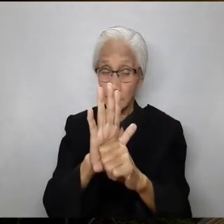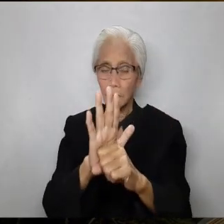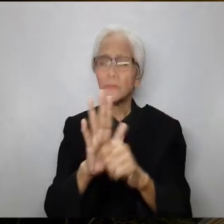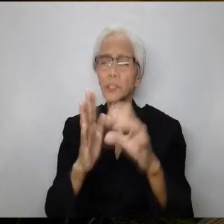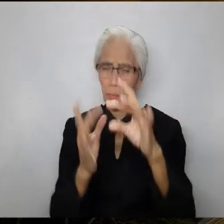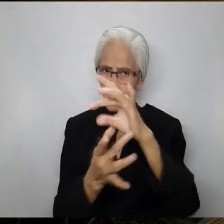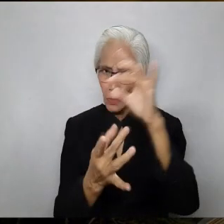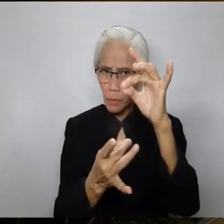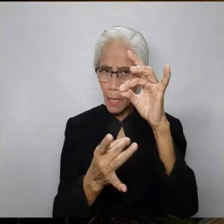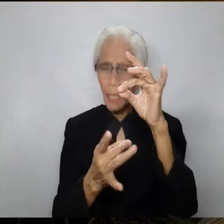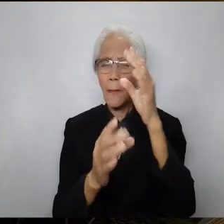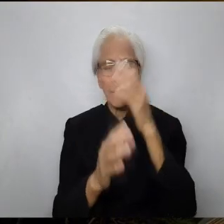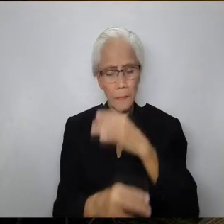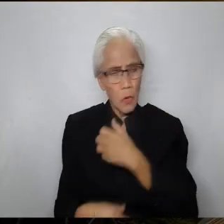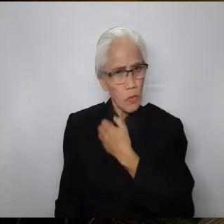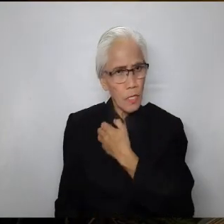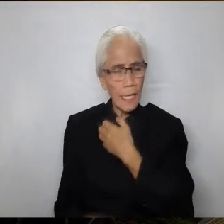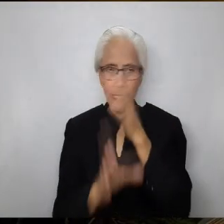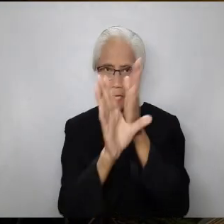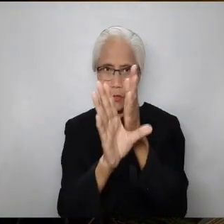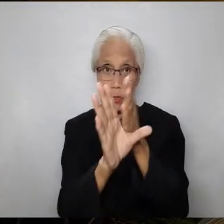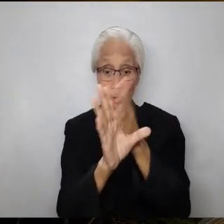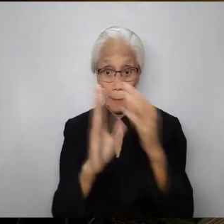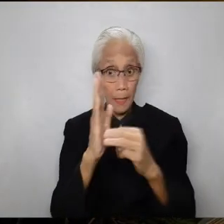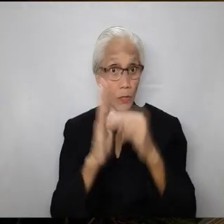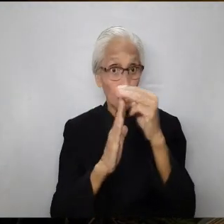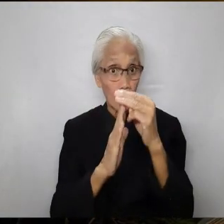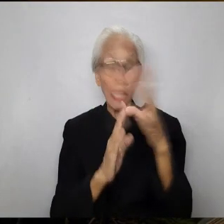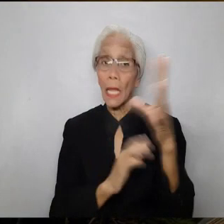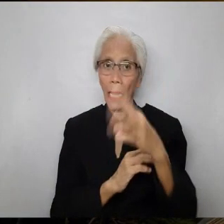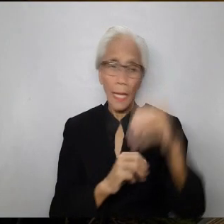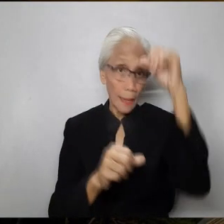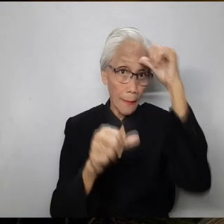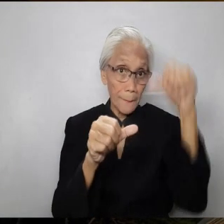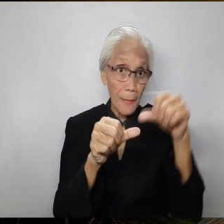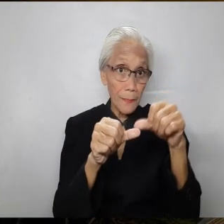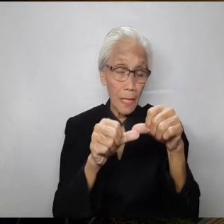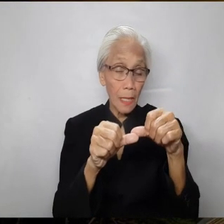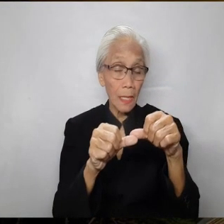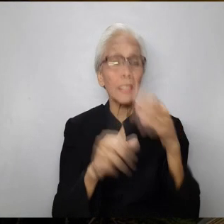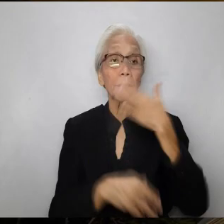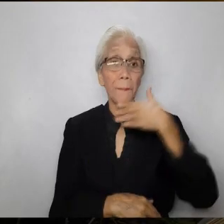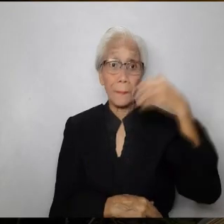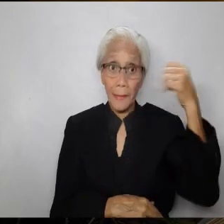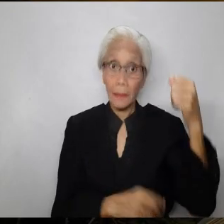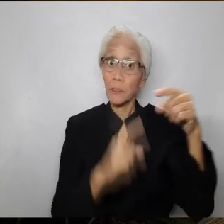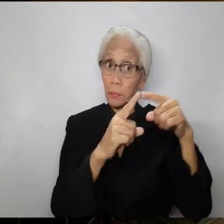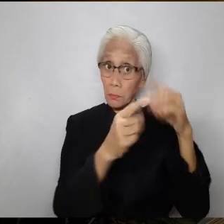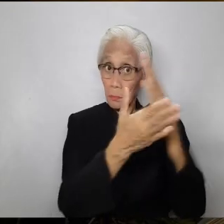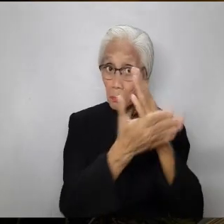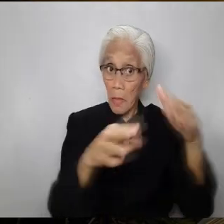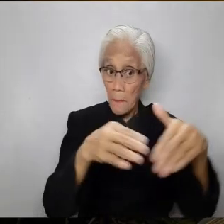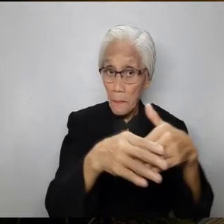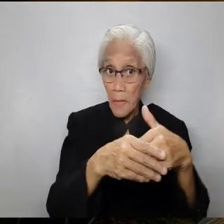That alone is a sign of spiritual, emotional, and psychological maturity. And also, please